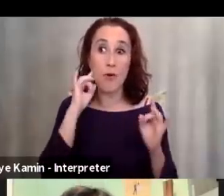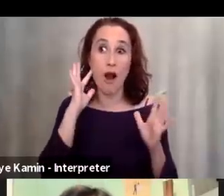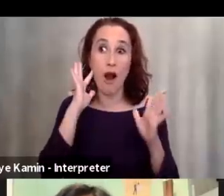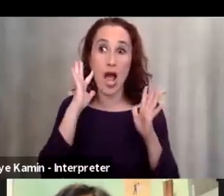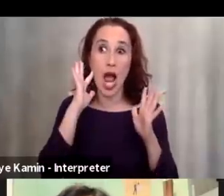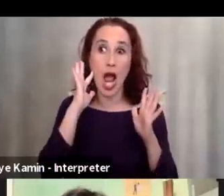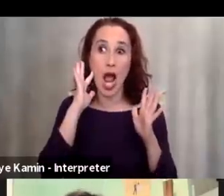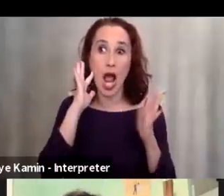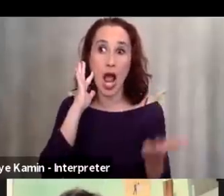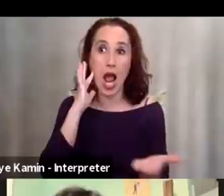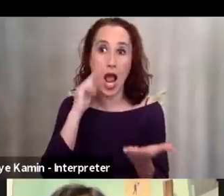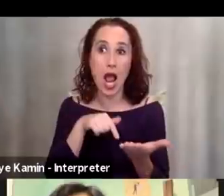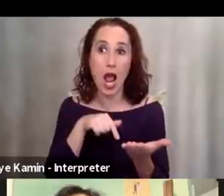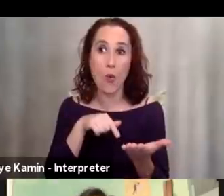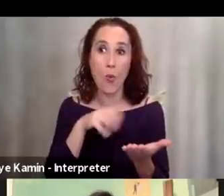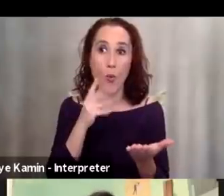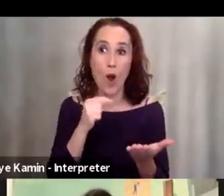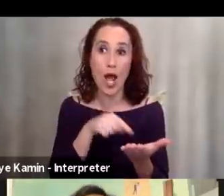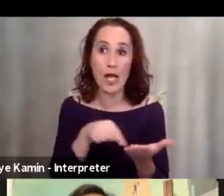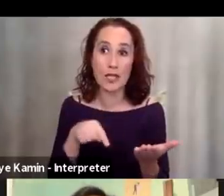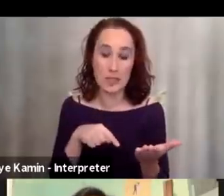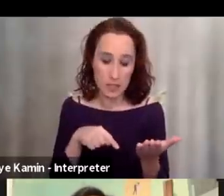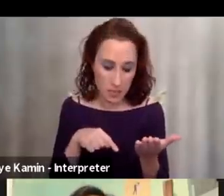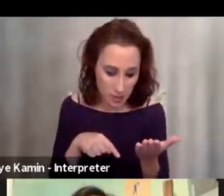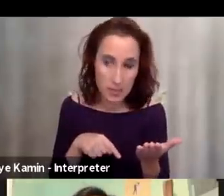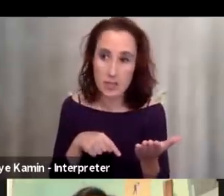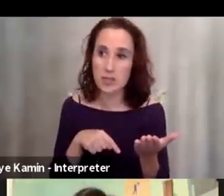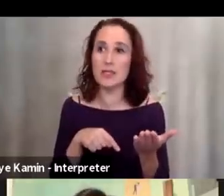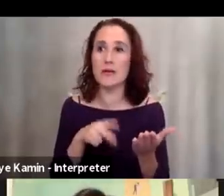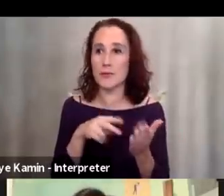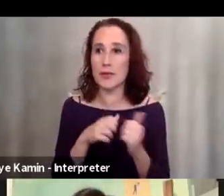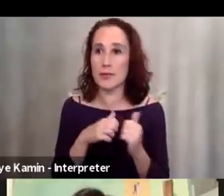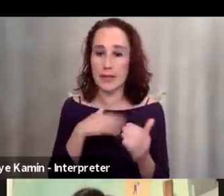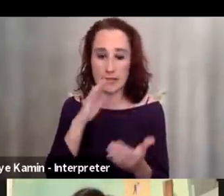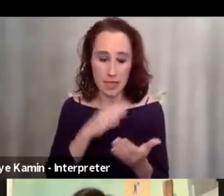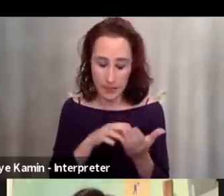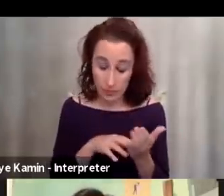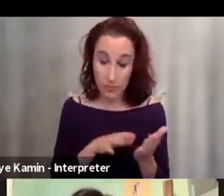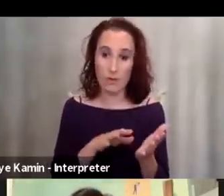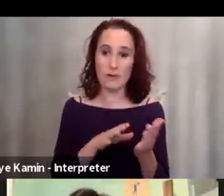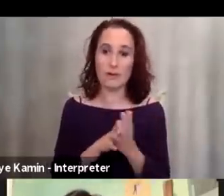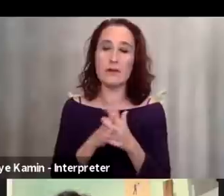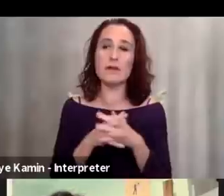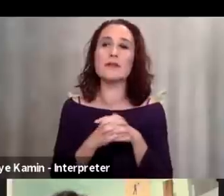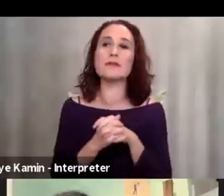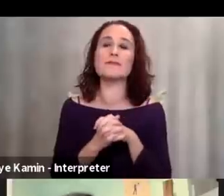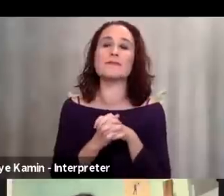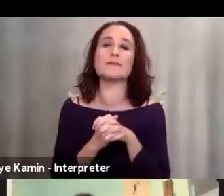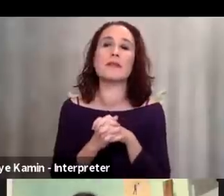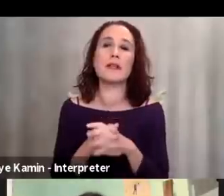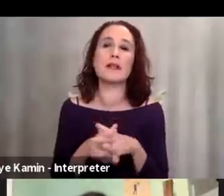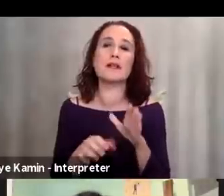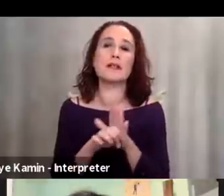of the things that were in them that I was taking in. You know, I will say that, like, for